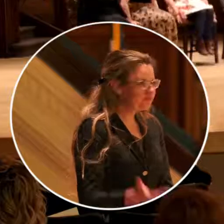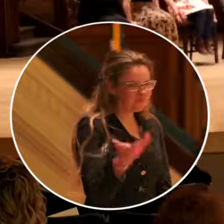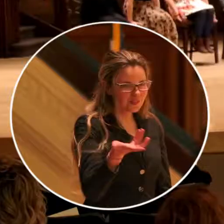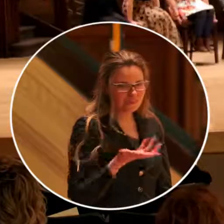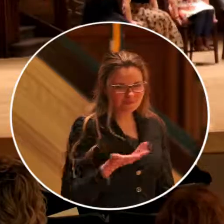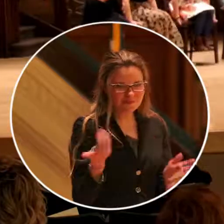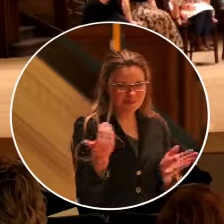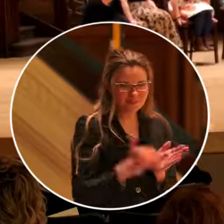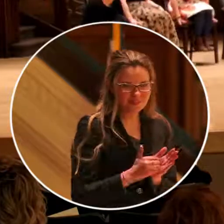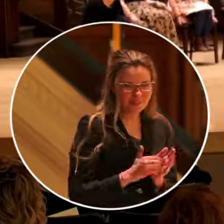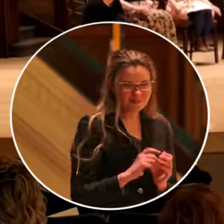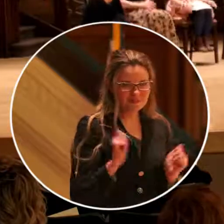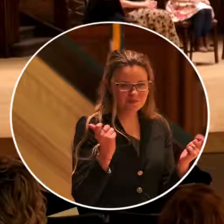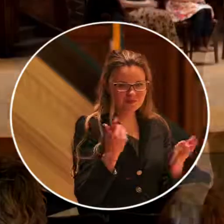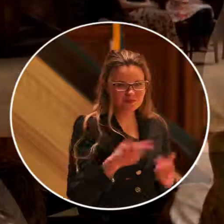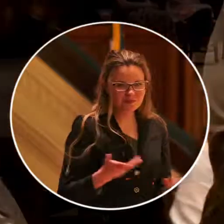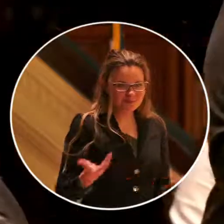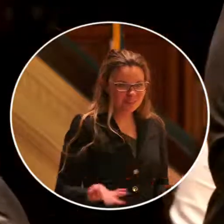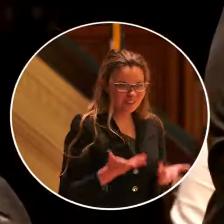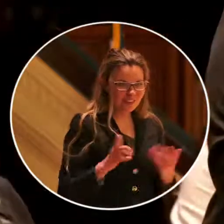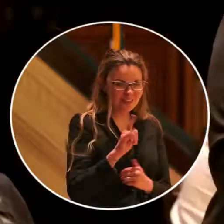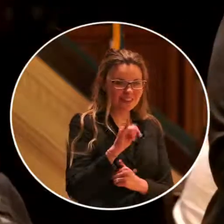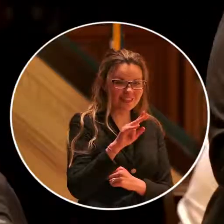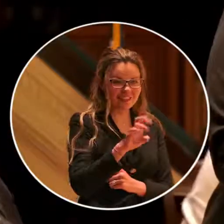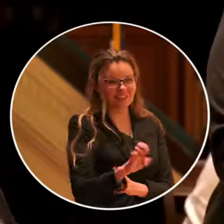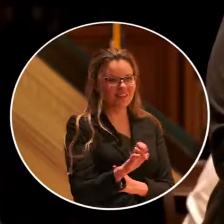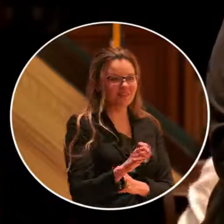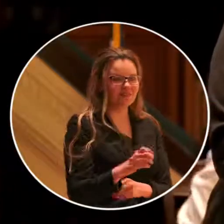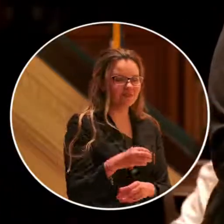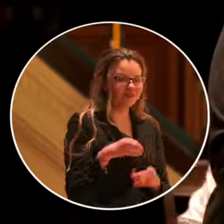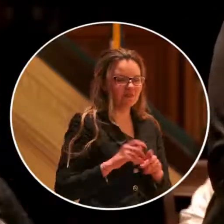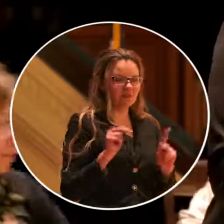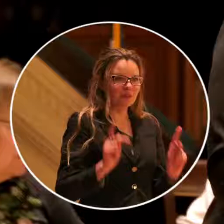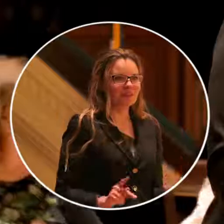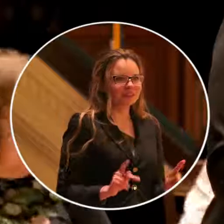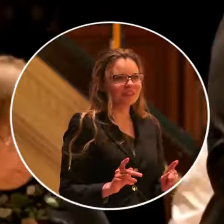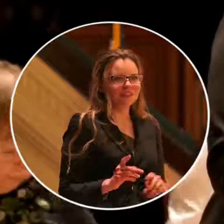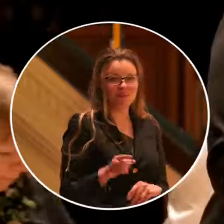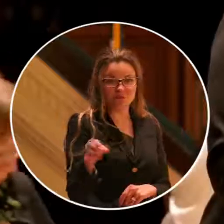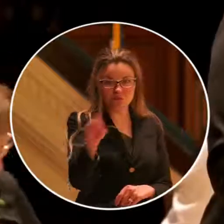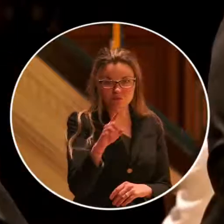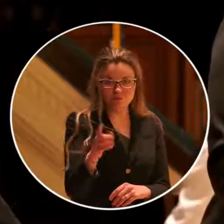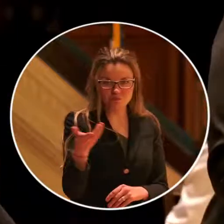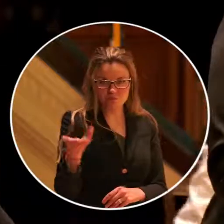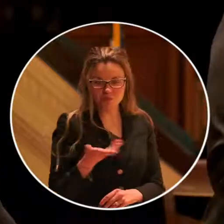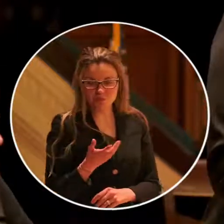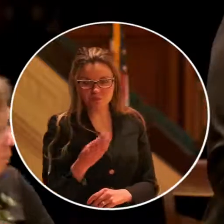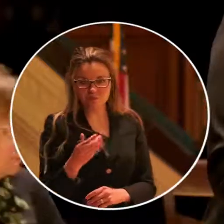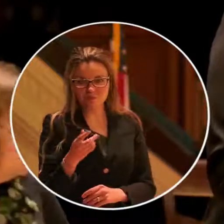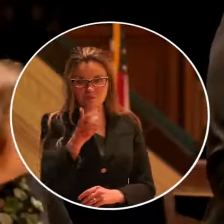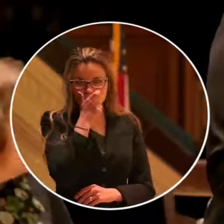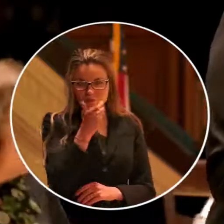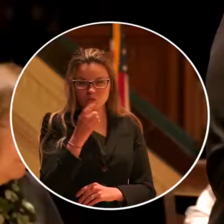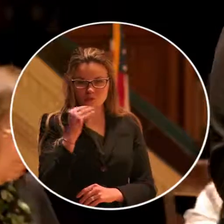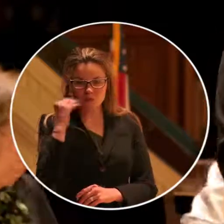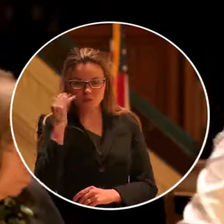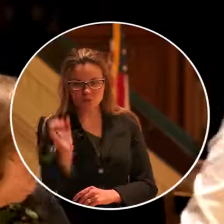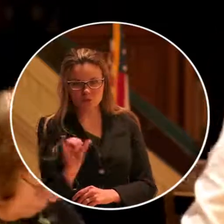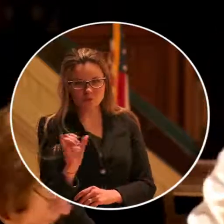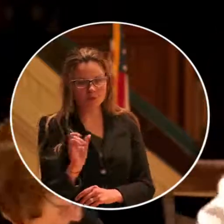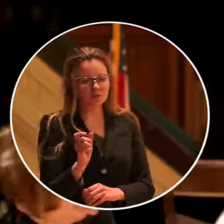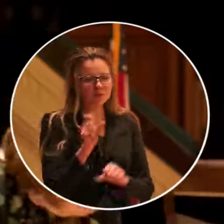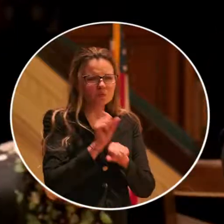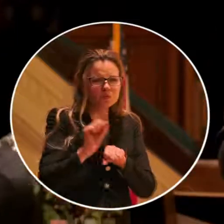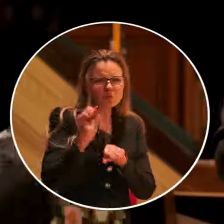Welcome again to all of you live here in the theater and those of you watching at home. We've all worked so hard to put this